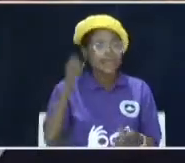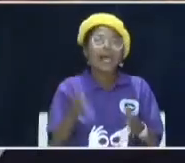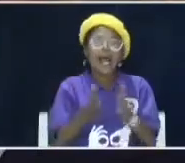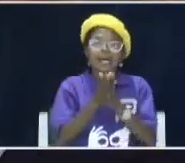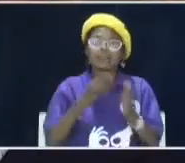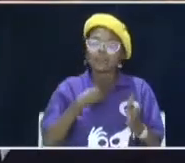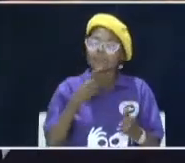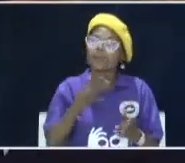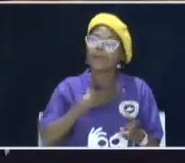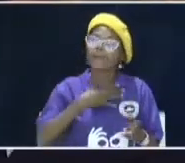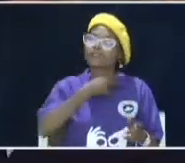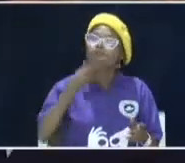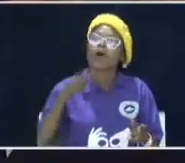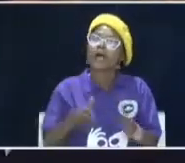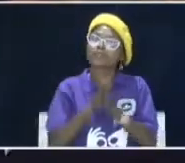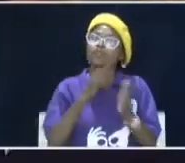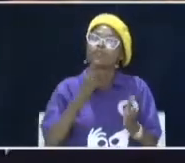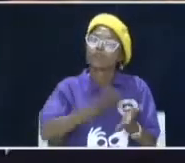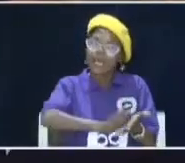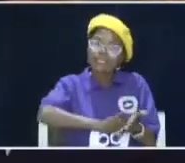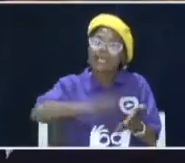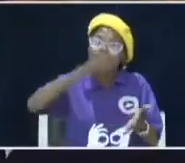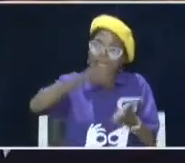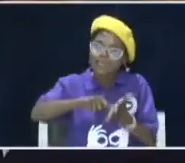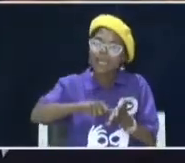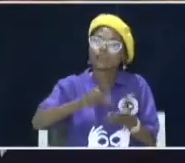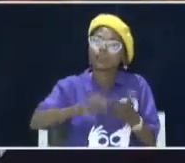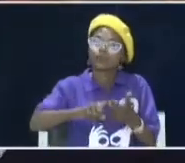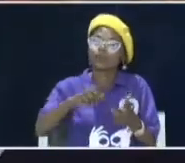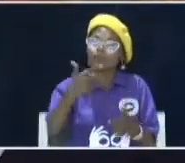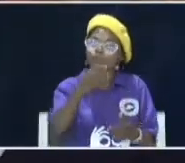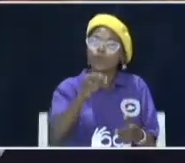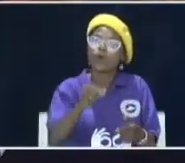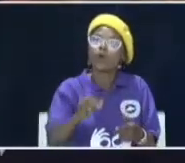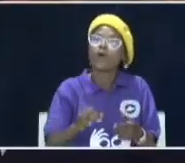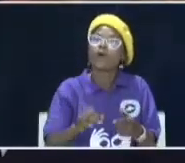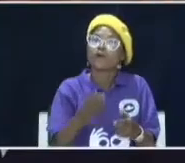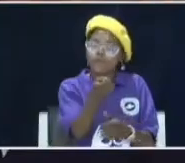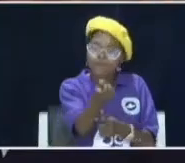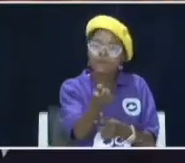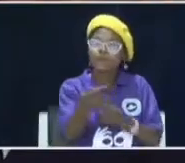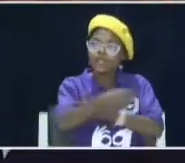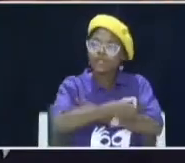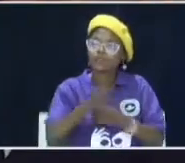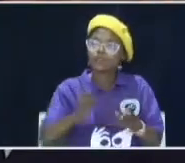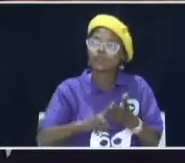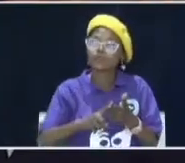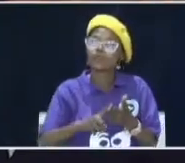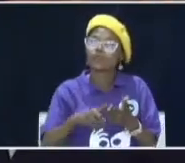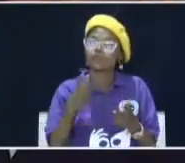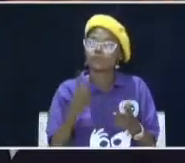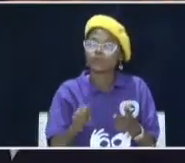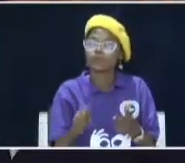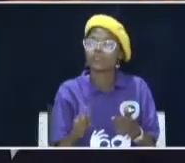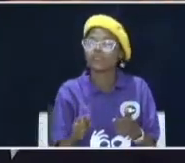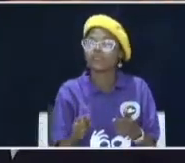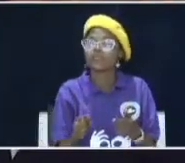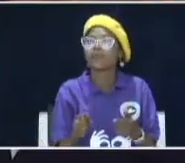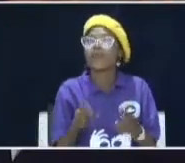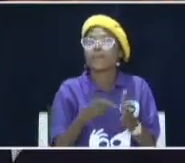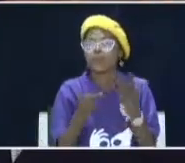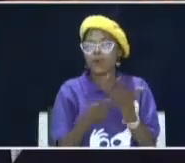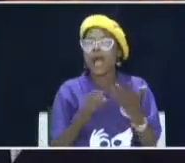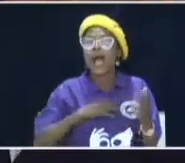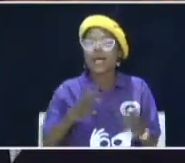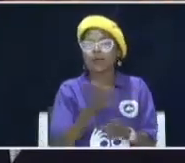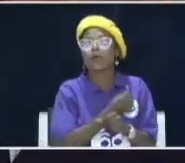to the GO. And I wrote the letter. Few days to the solemn assembly, I got a